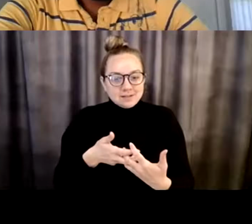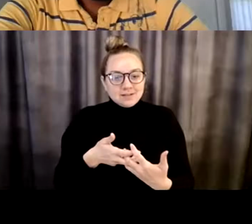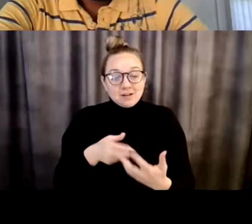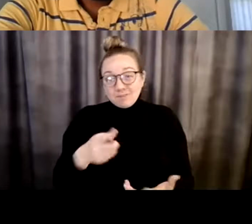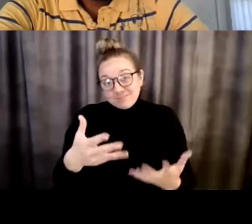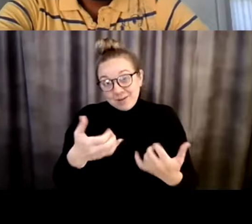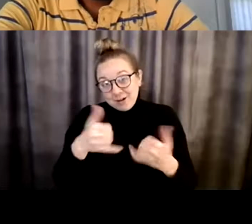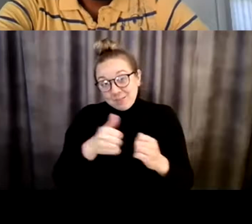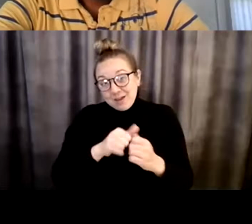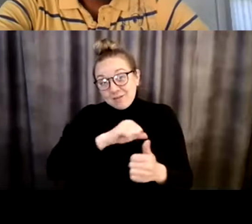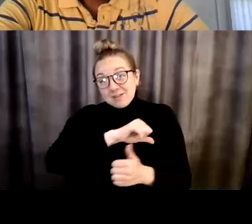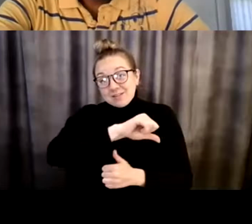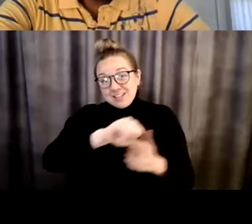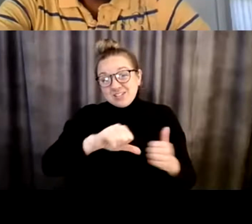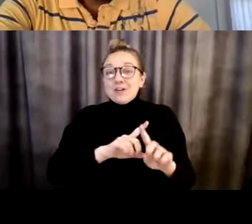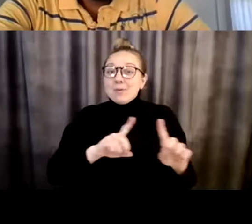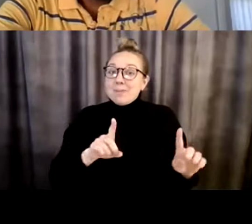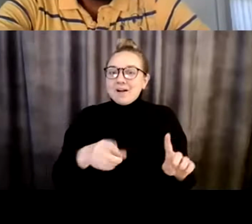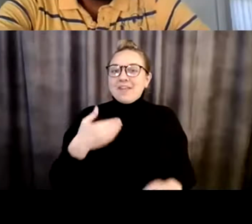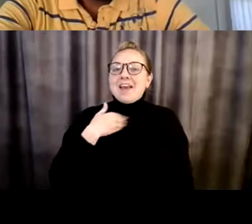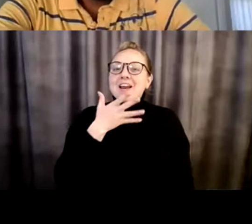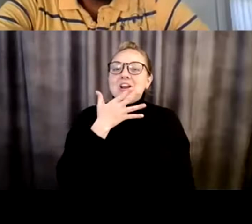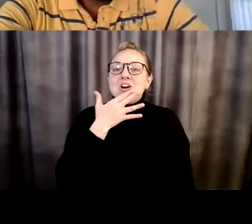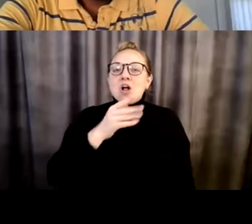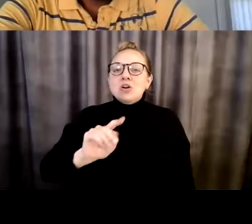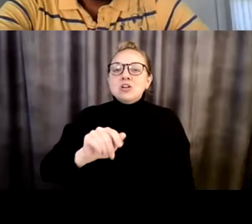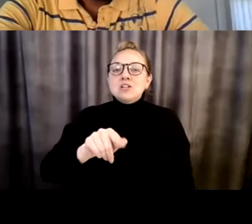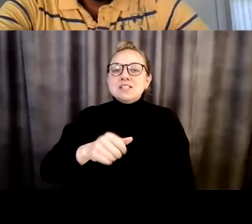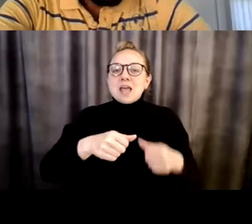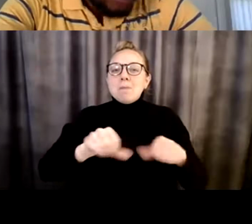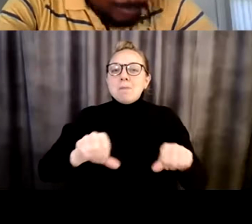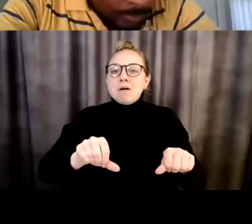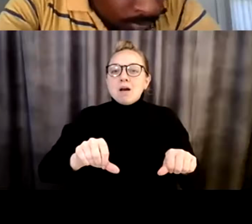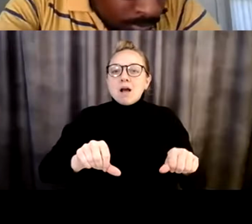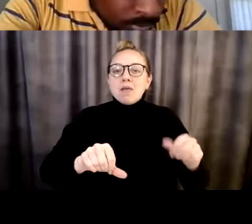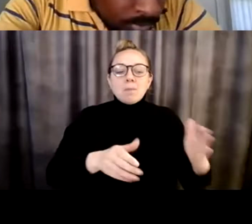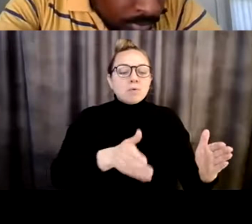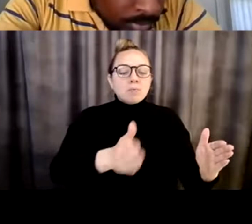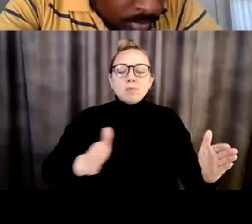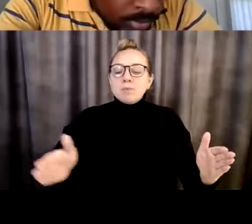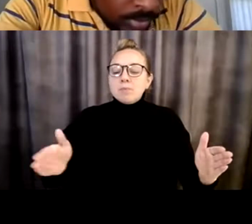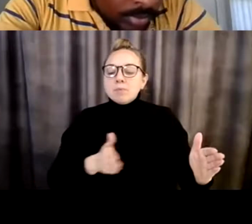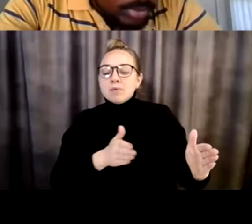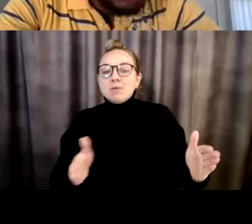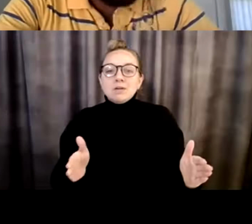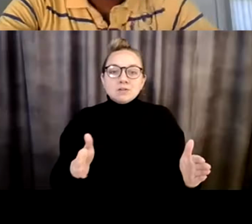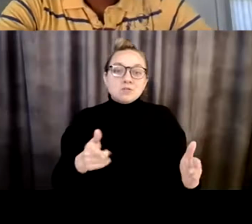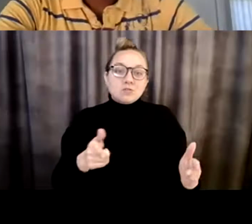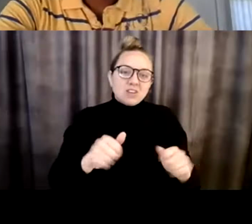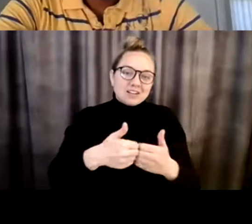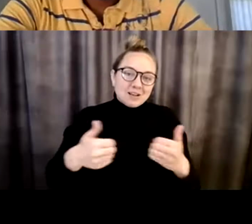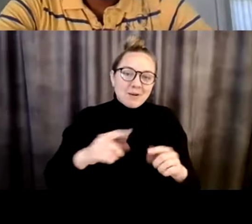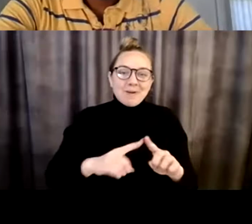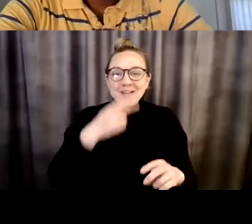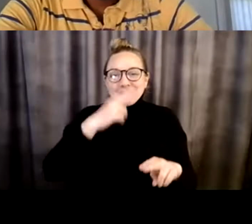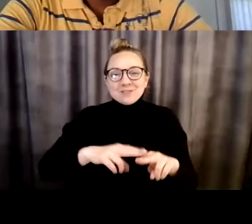in colored tape so they know that they are supposed to stay in their area. But it was so fun to see the kids with their